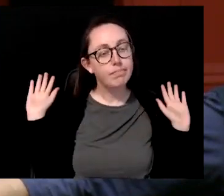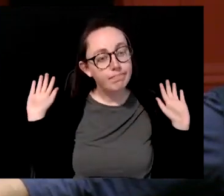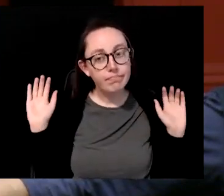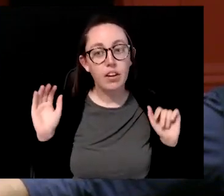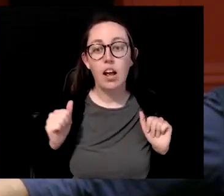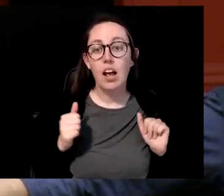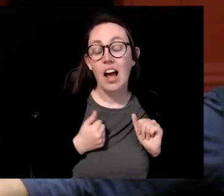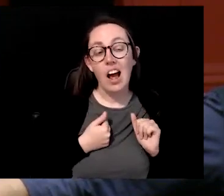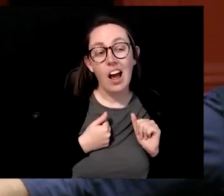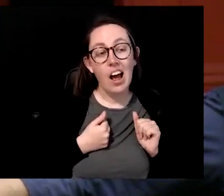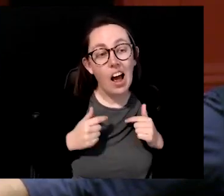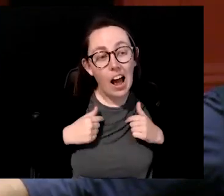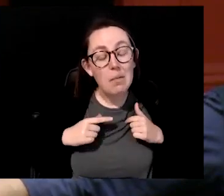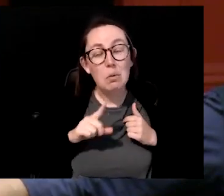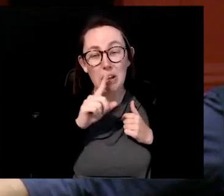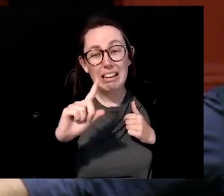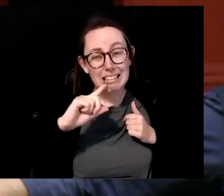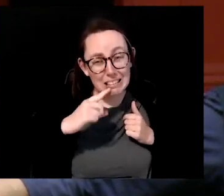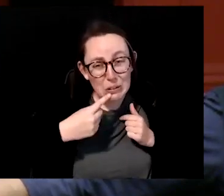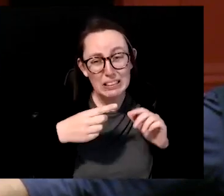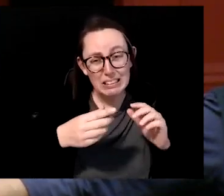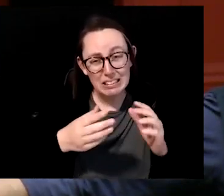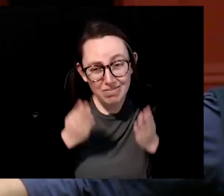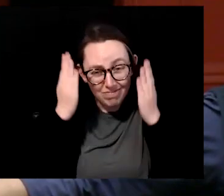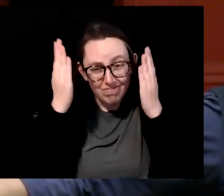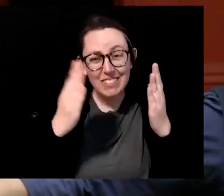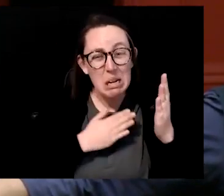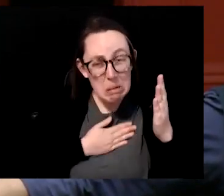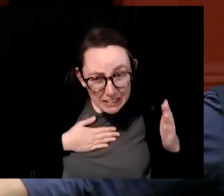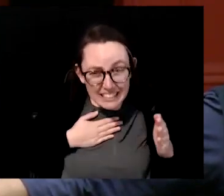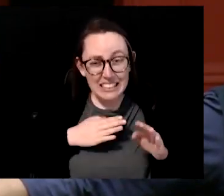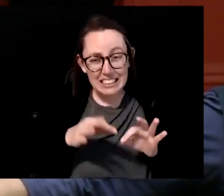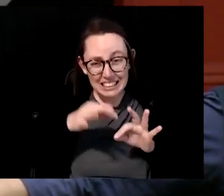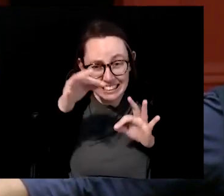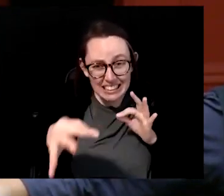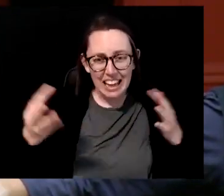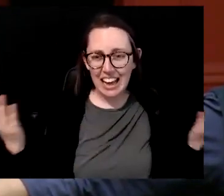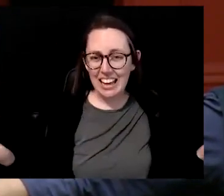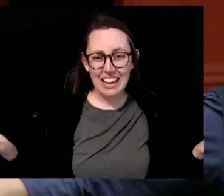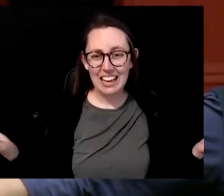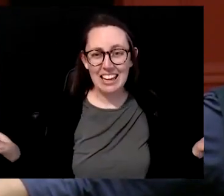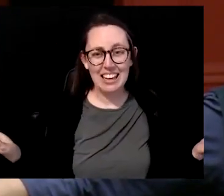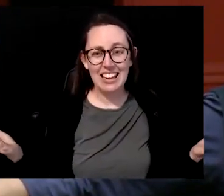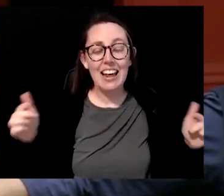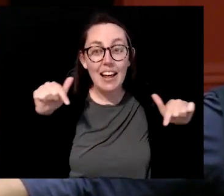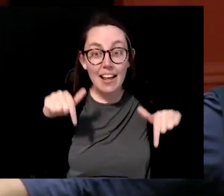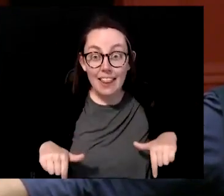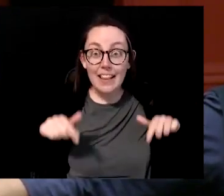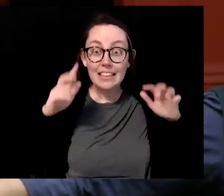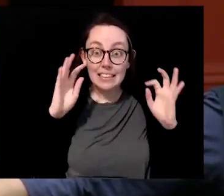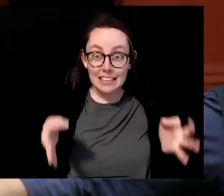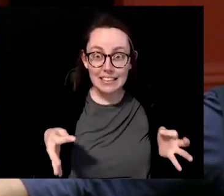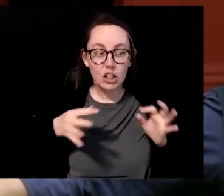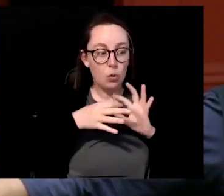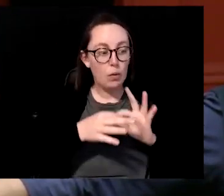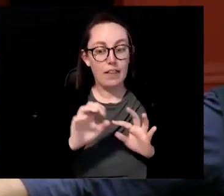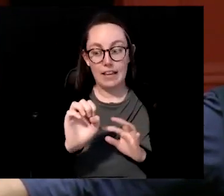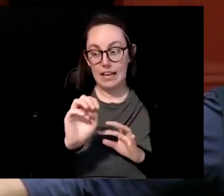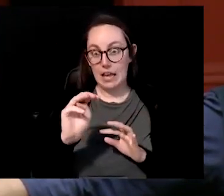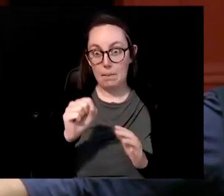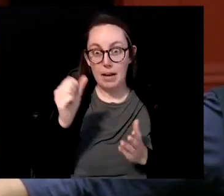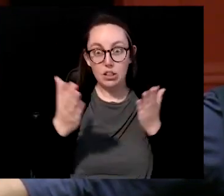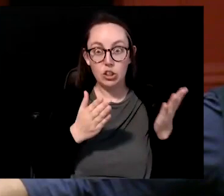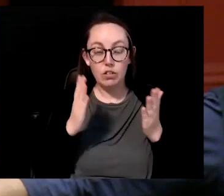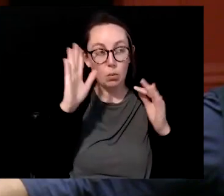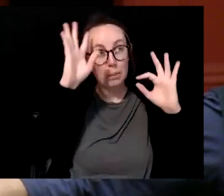think about the idea but I really think for the decision making moving forward you need to have the people that are going to be with you